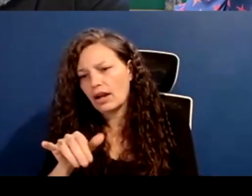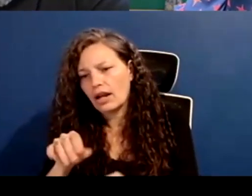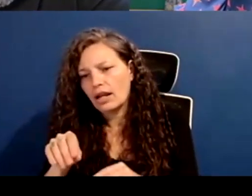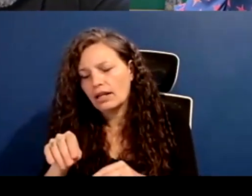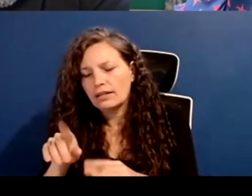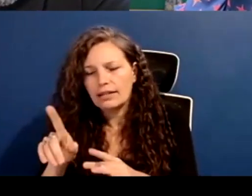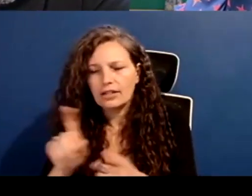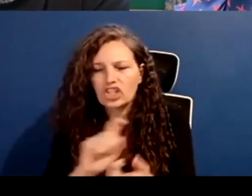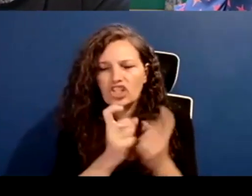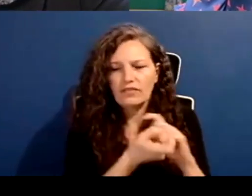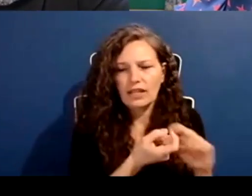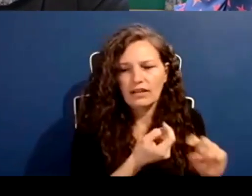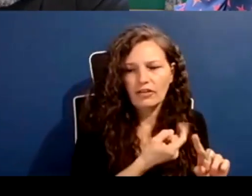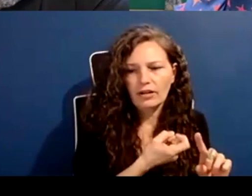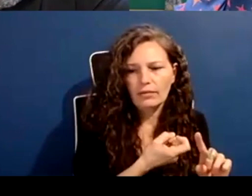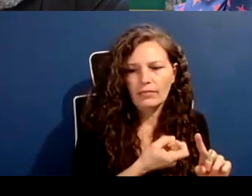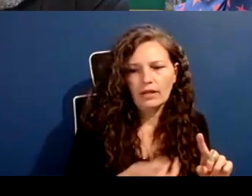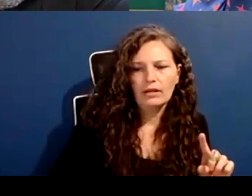communities?